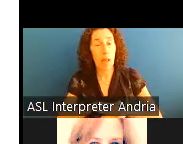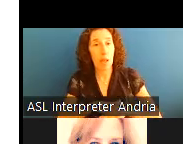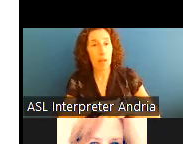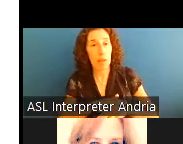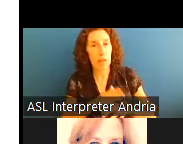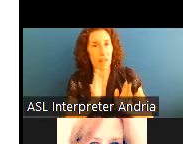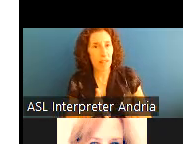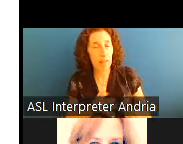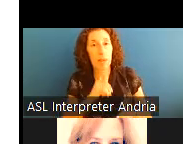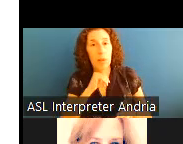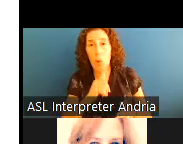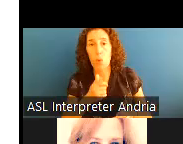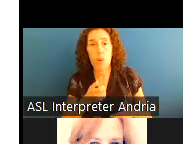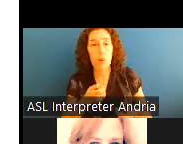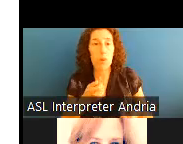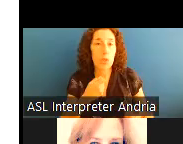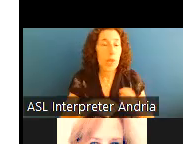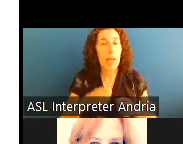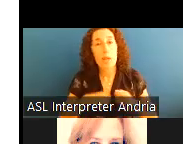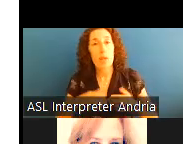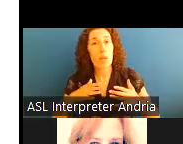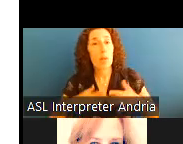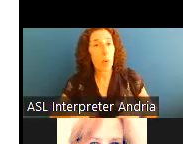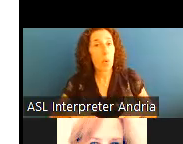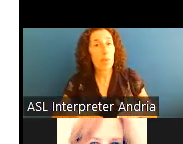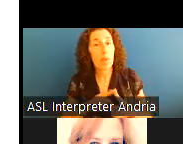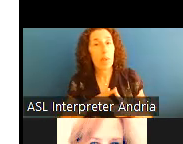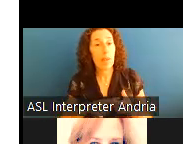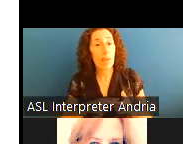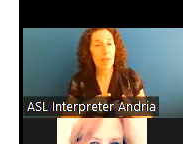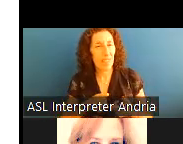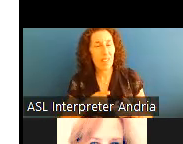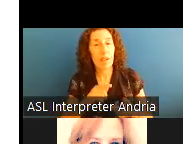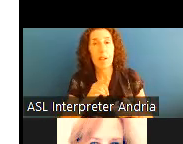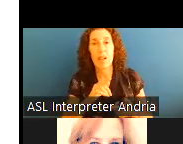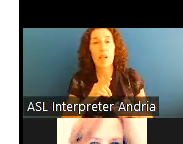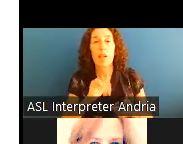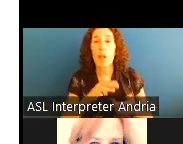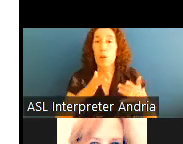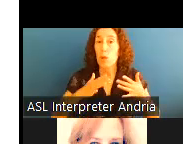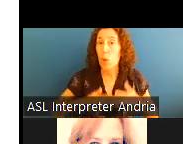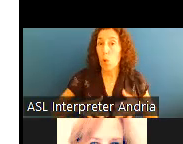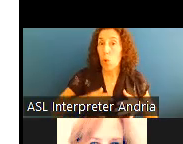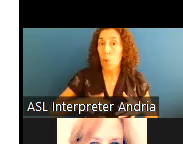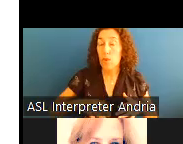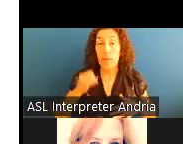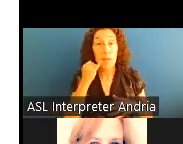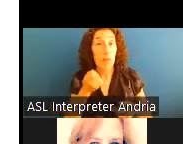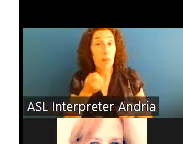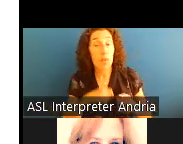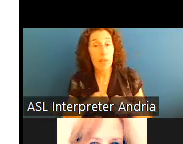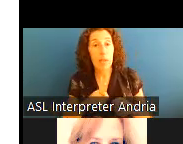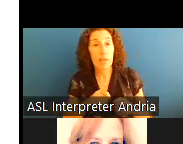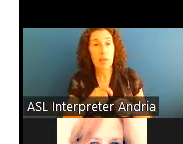a survivor does change clothes, they should bring the clothes with them to the hospital.